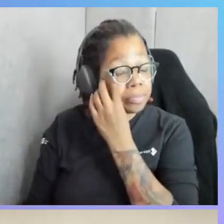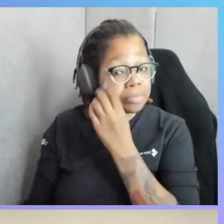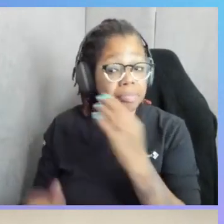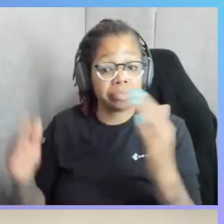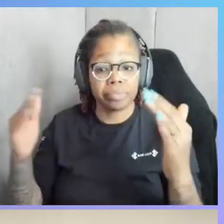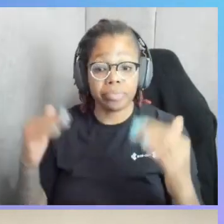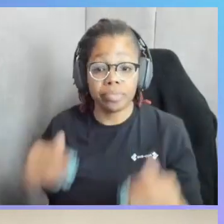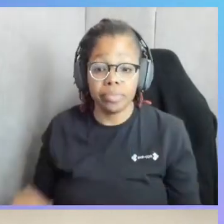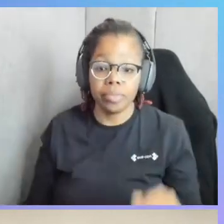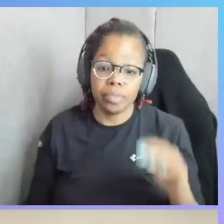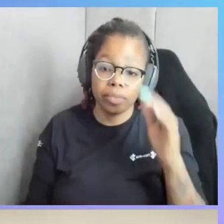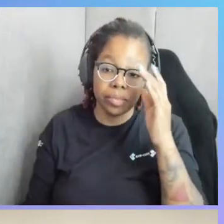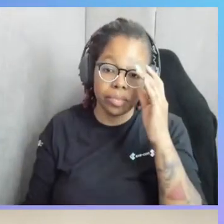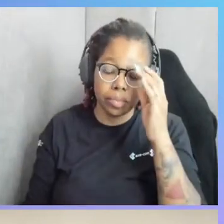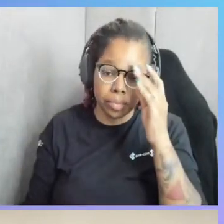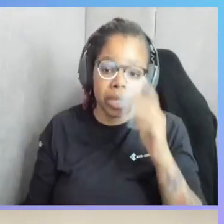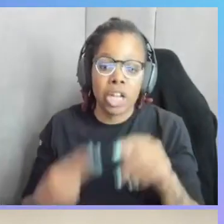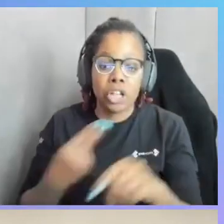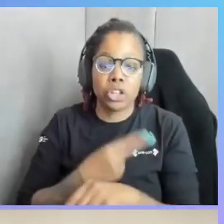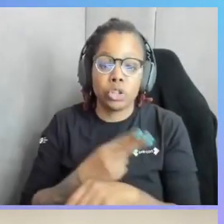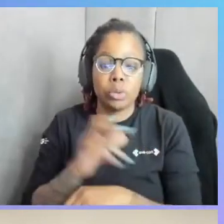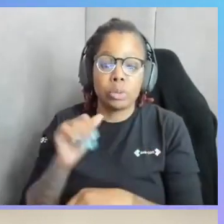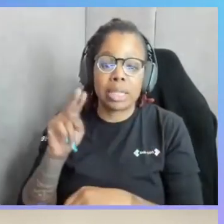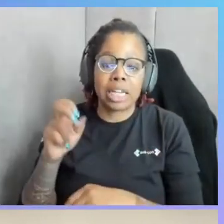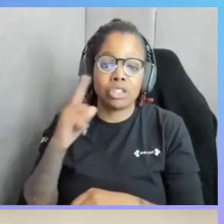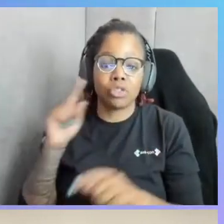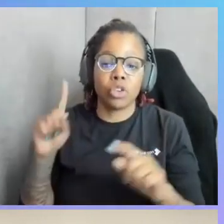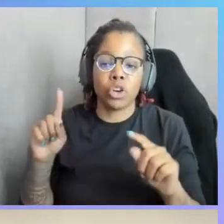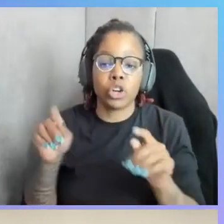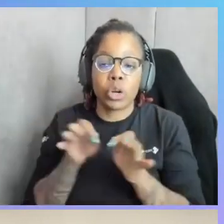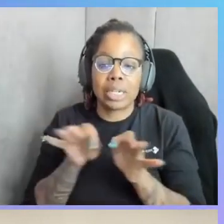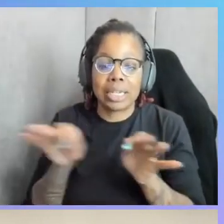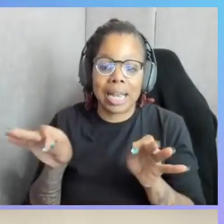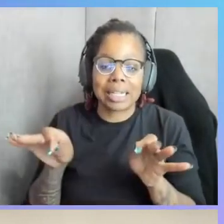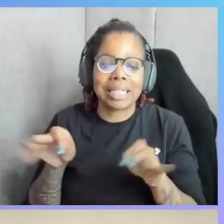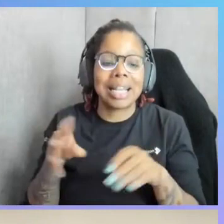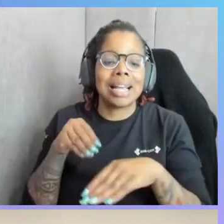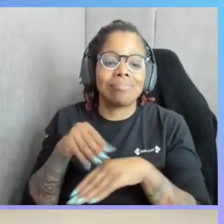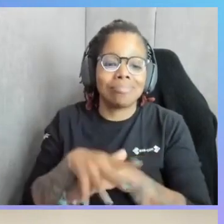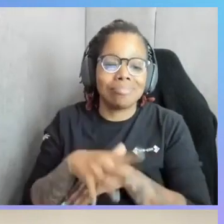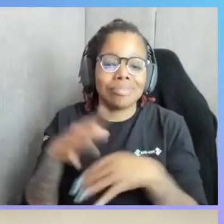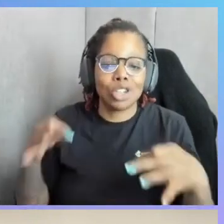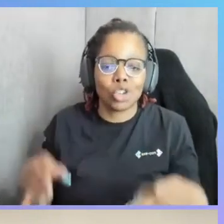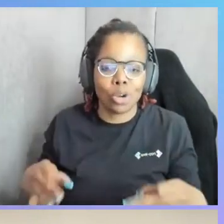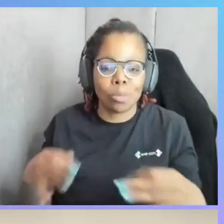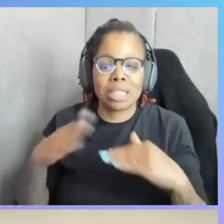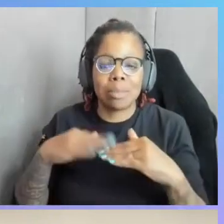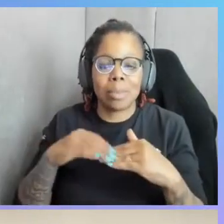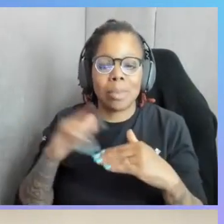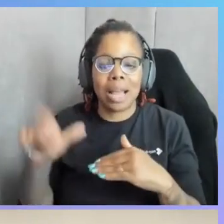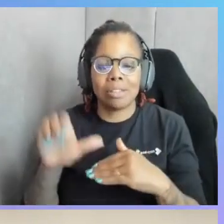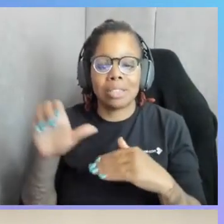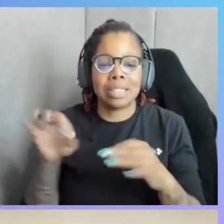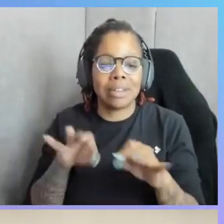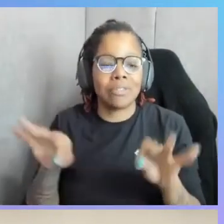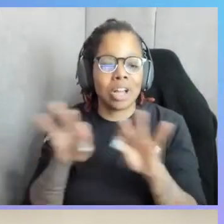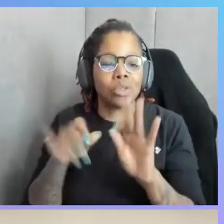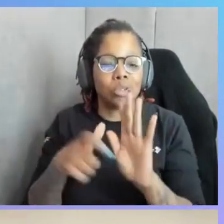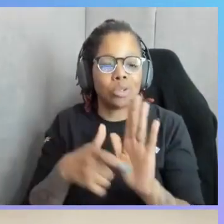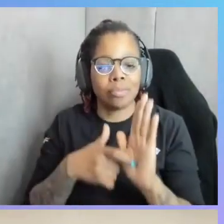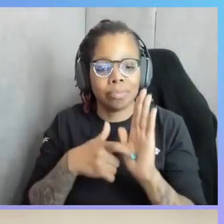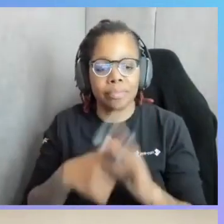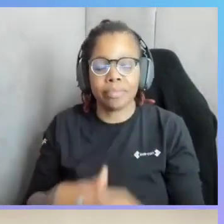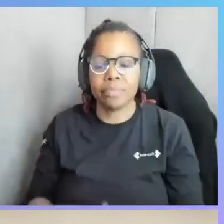statement. The use case of your text determines the minimum LC value you need to have.